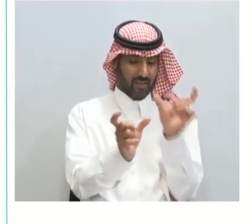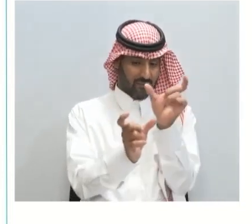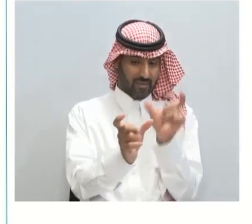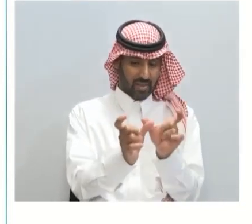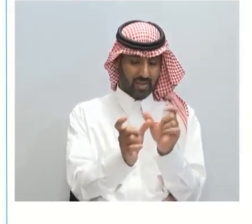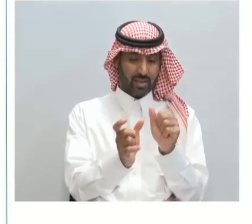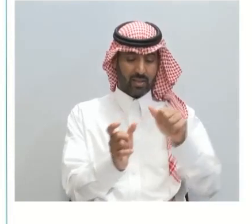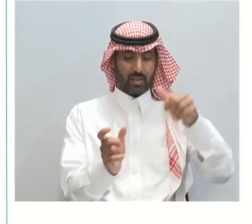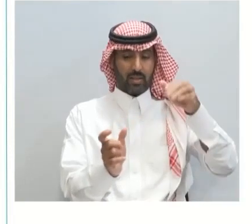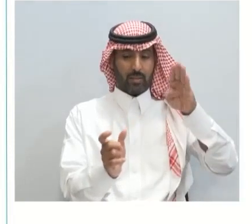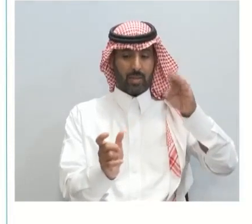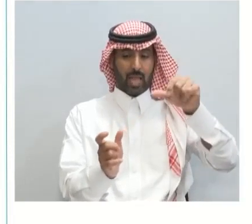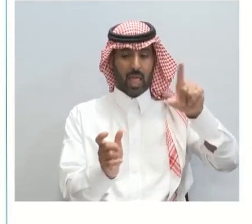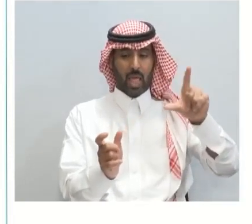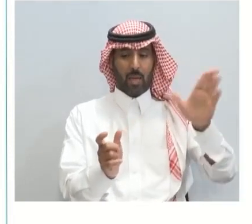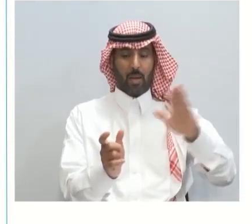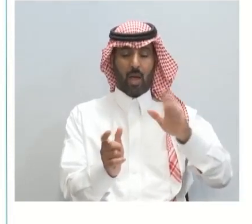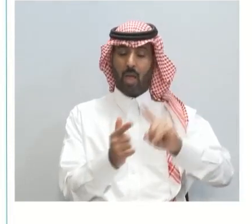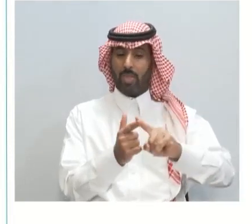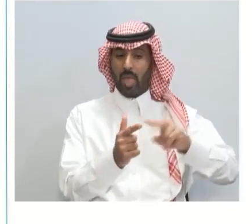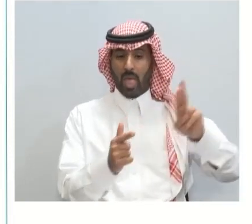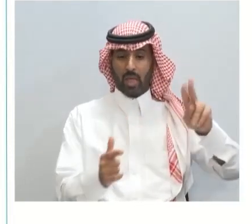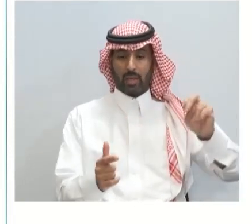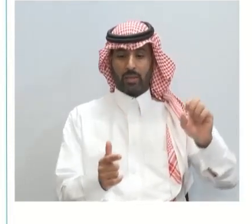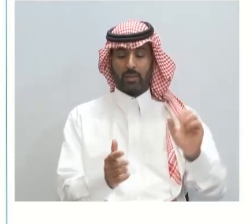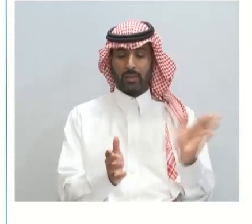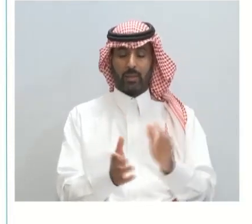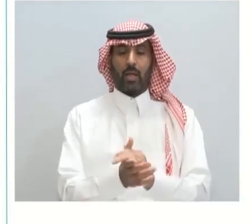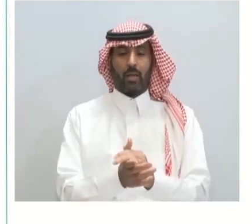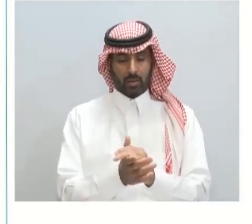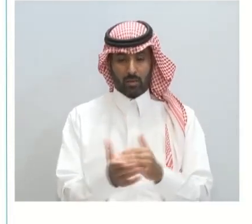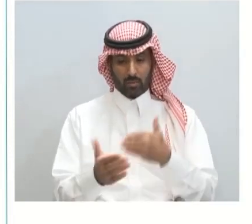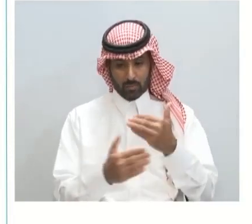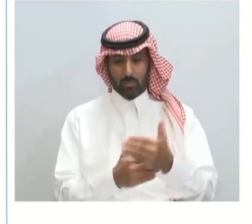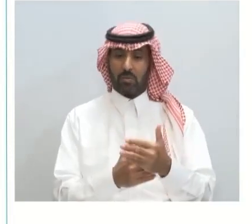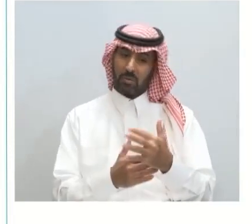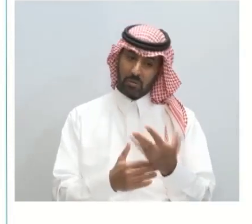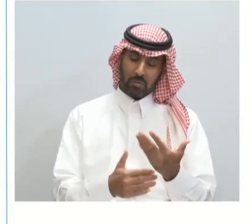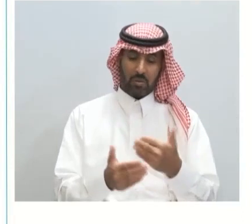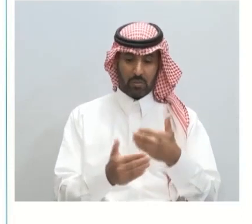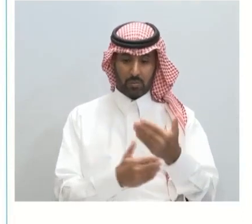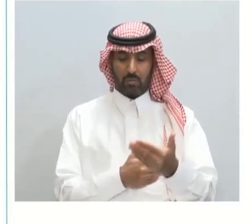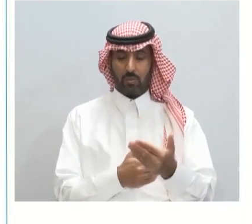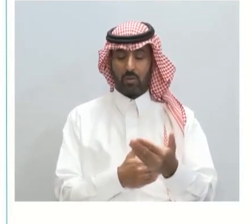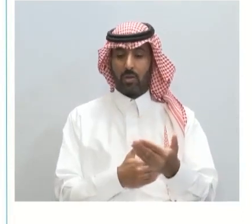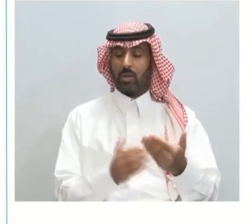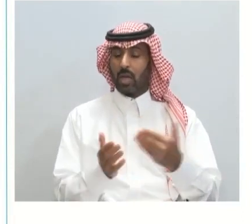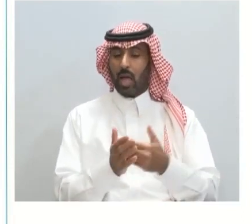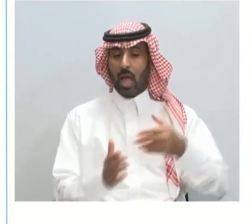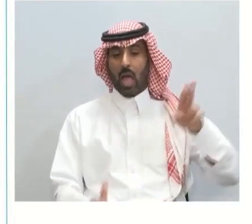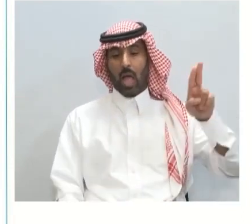able and ible usually mean that something is possible, unlike the prefix